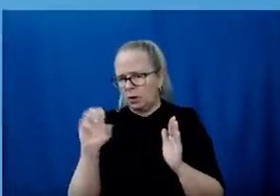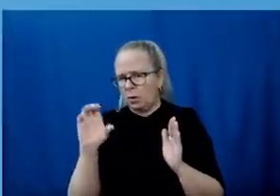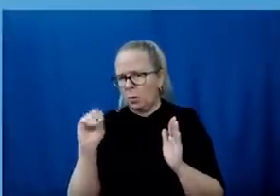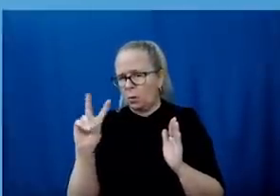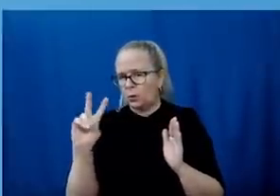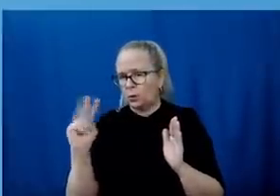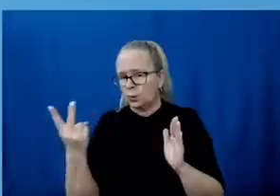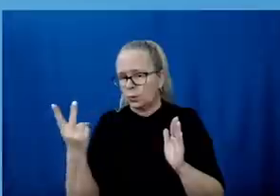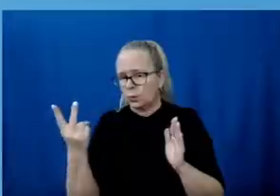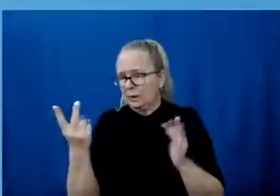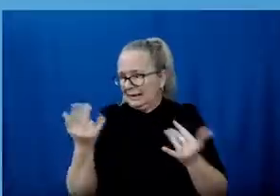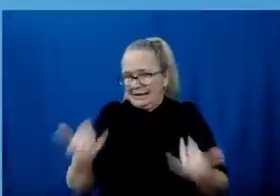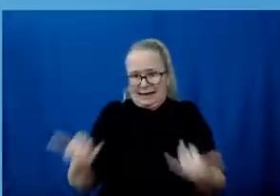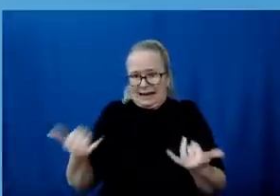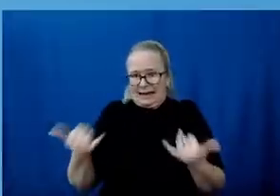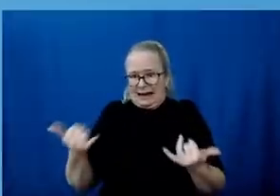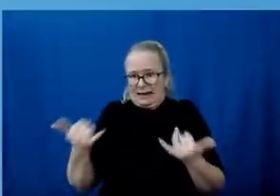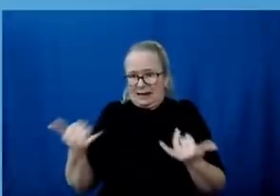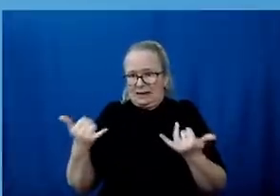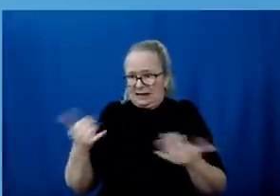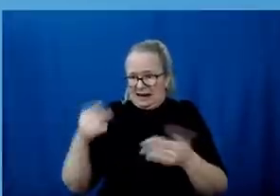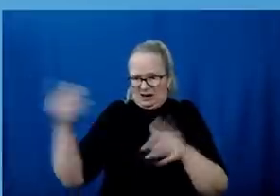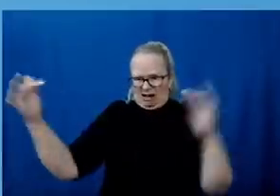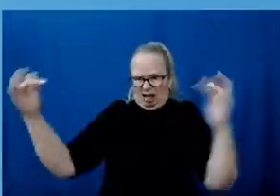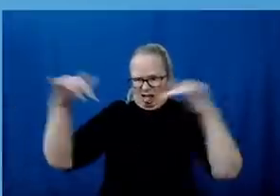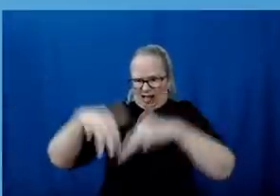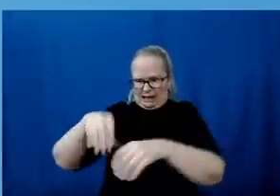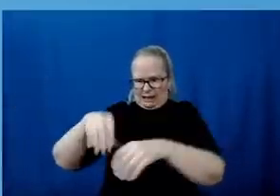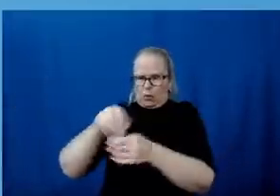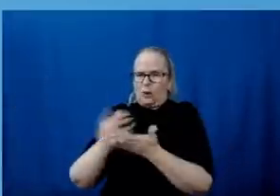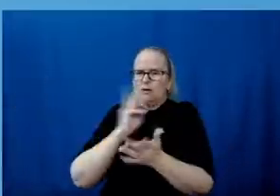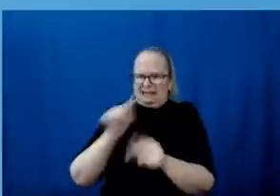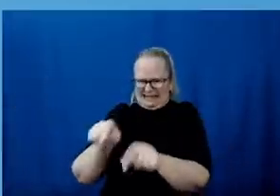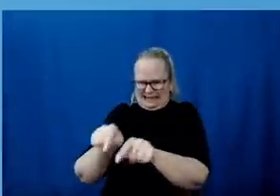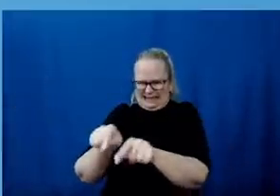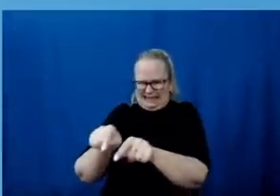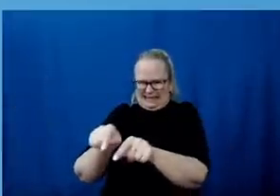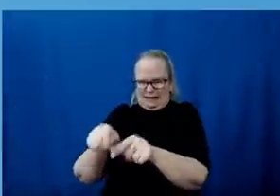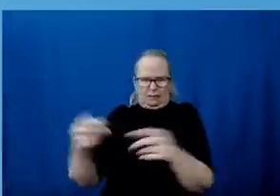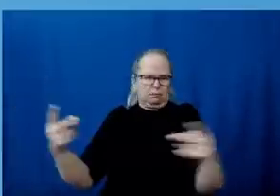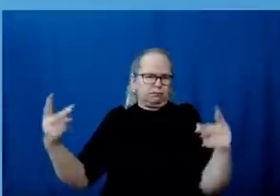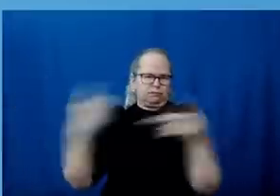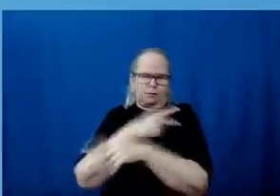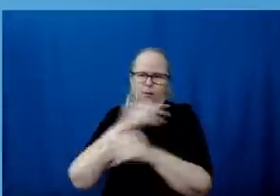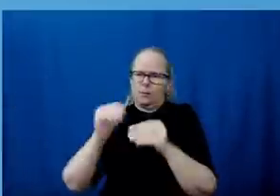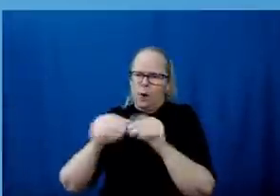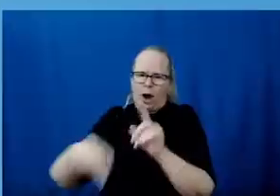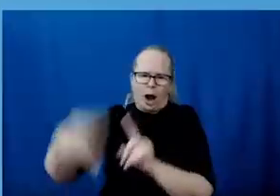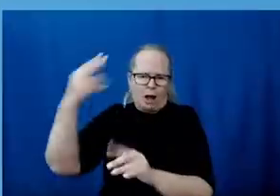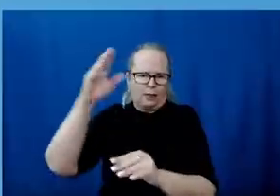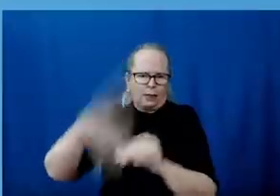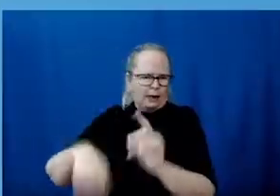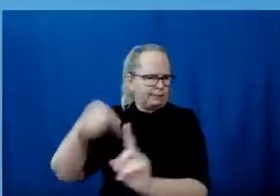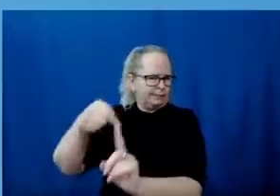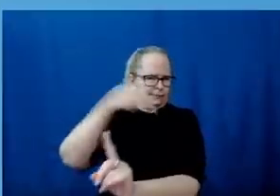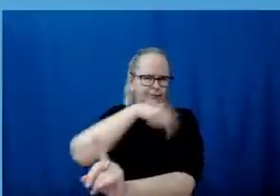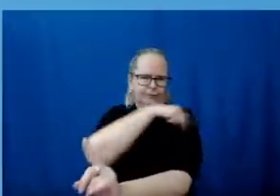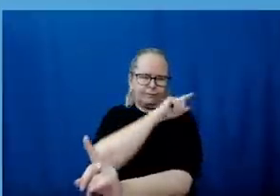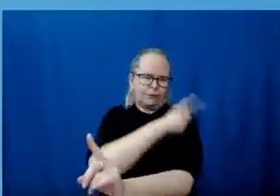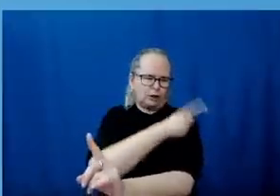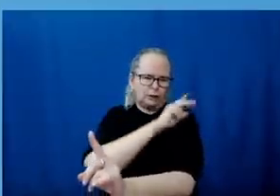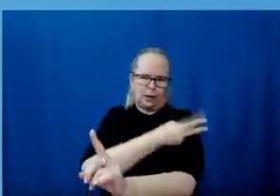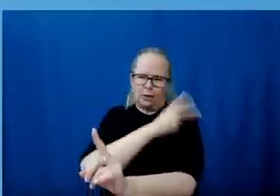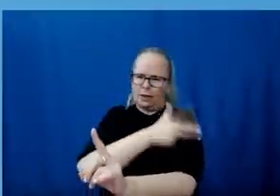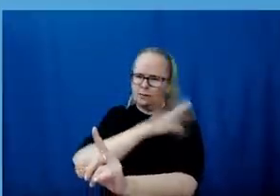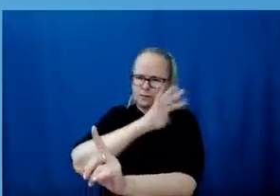SARS-CoV-2 values in wastewater now are still higher than they were at any wave before, 1, 2, 3, or 4. So even though things are